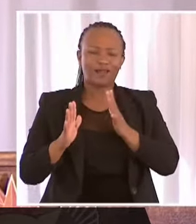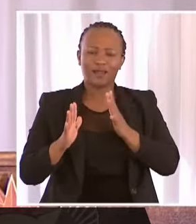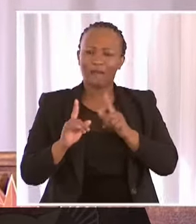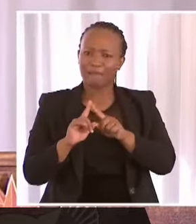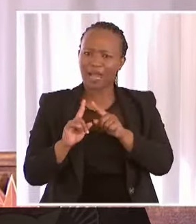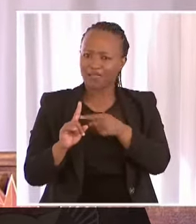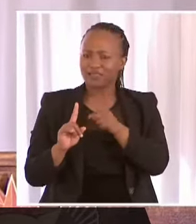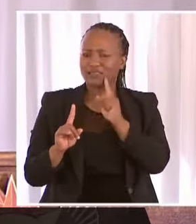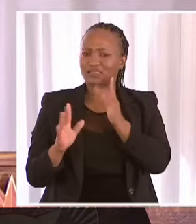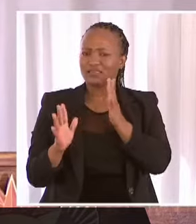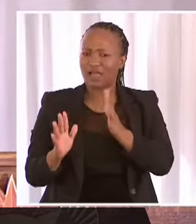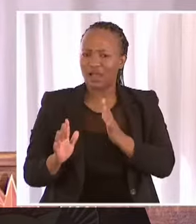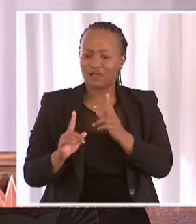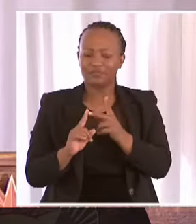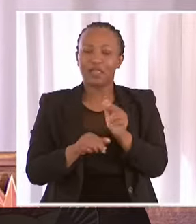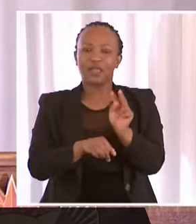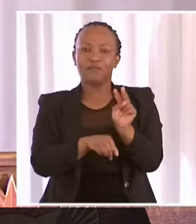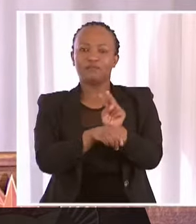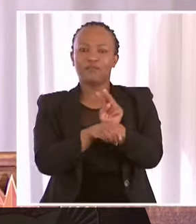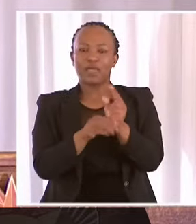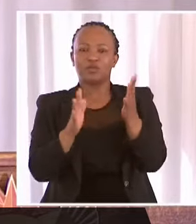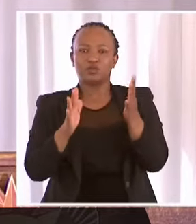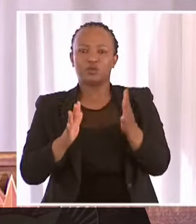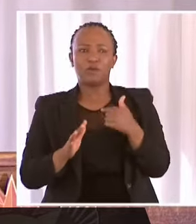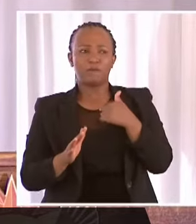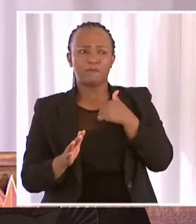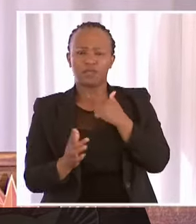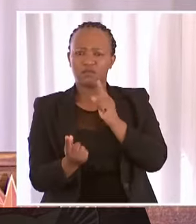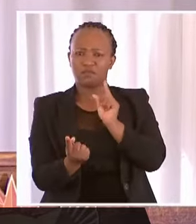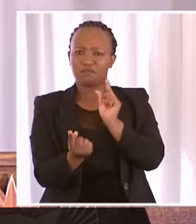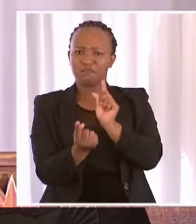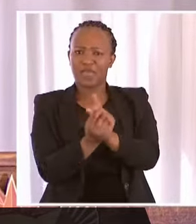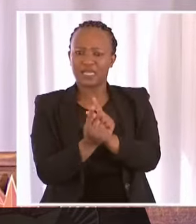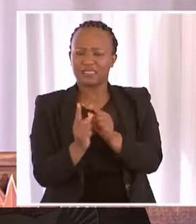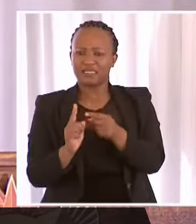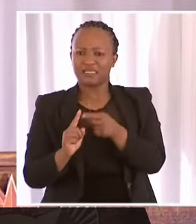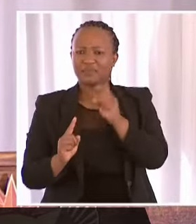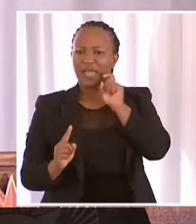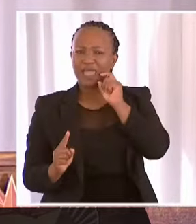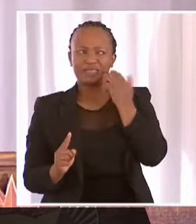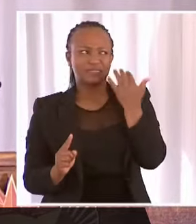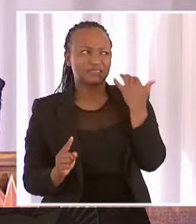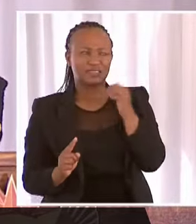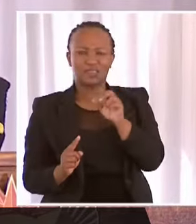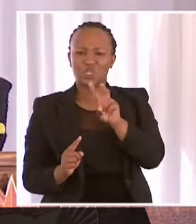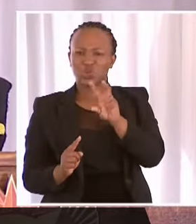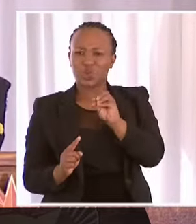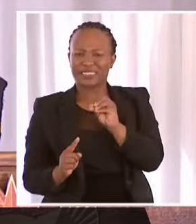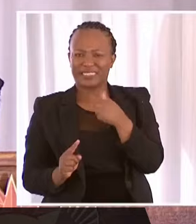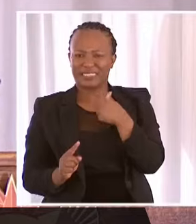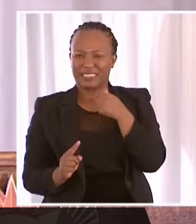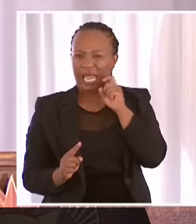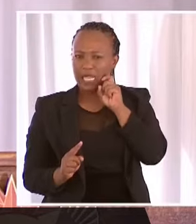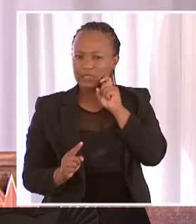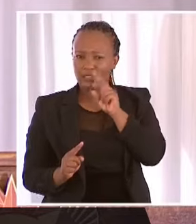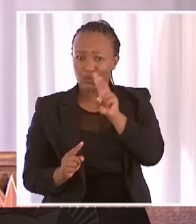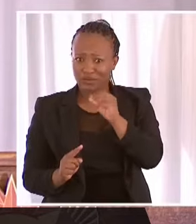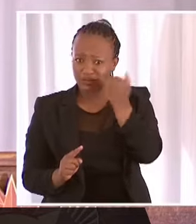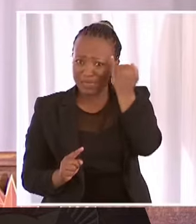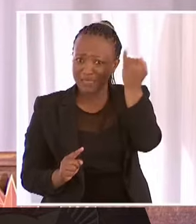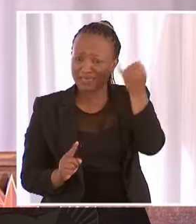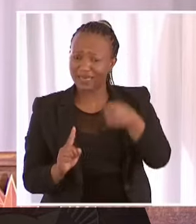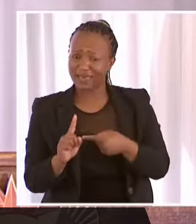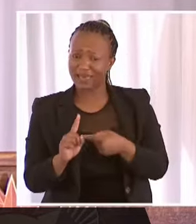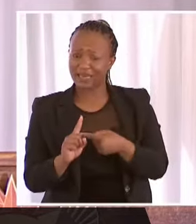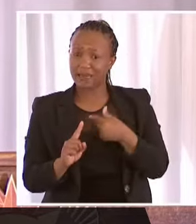Because I first met Aziz when I was in my 20s. Can you imagine? In my 20s,